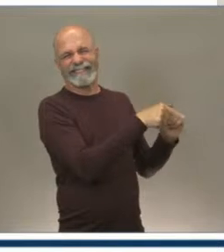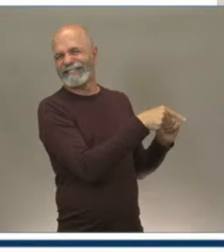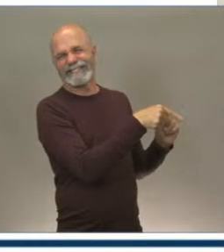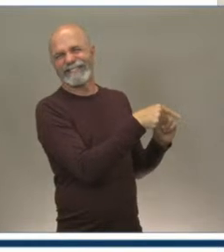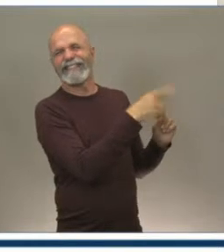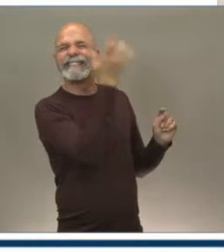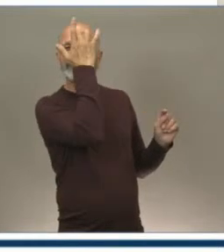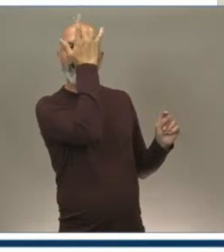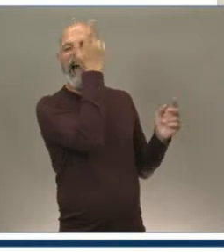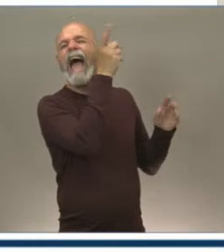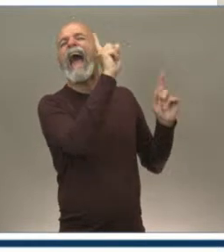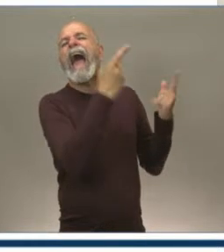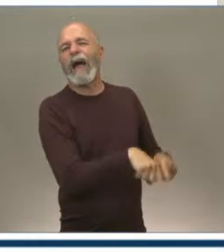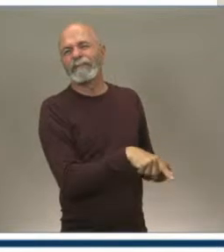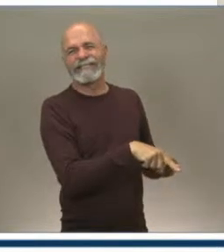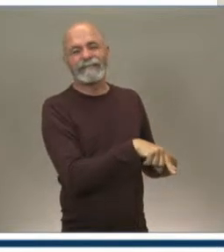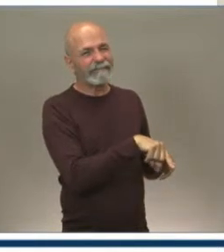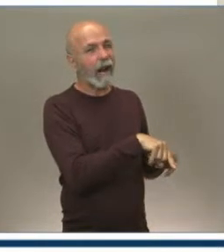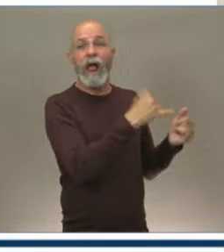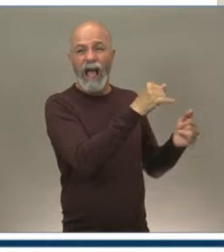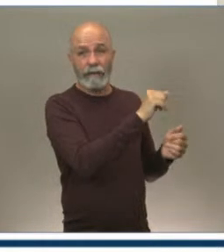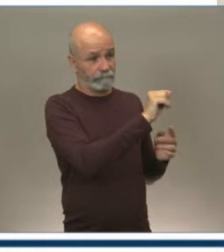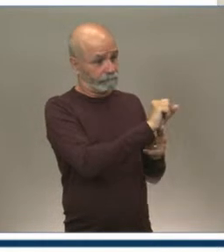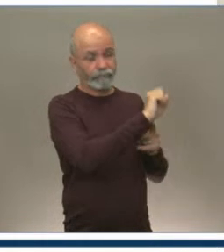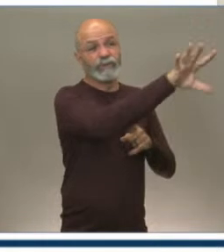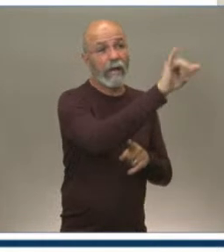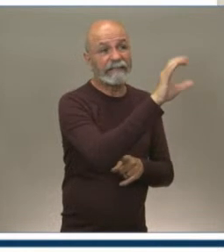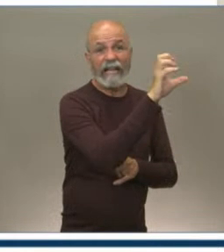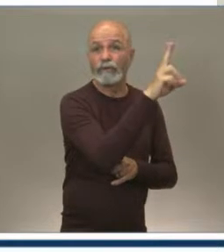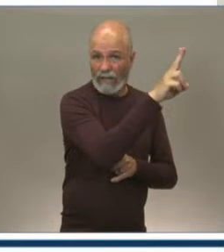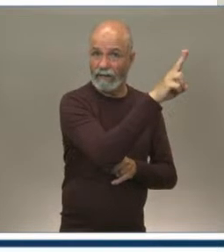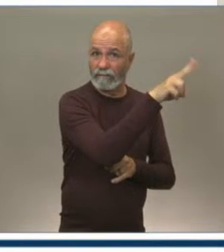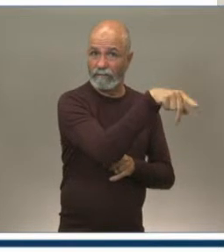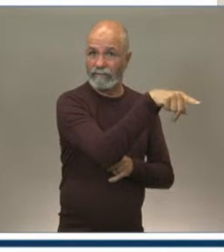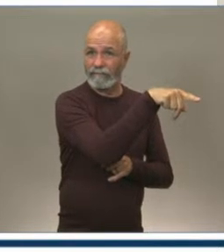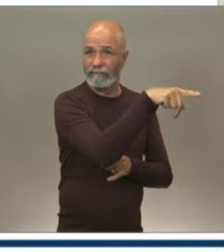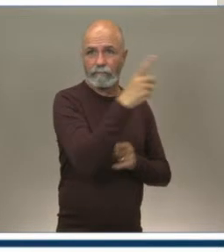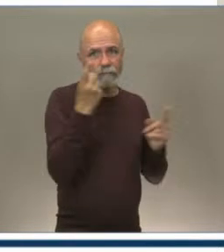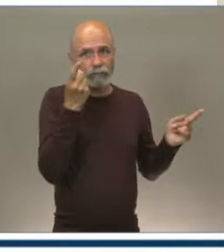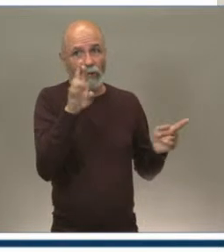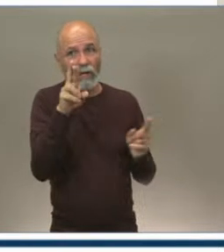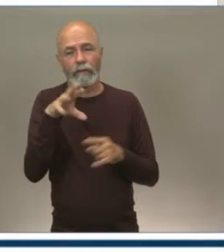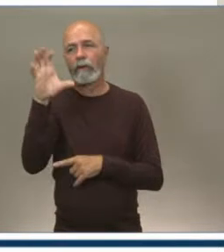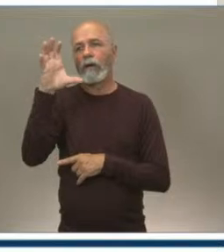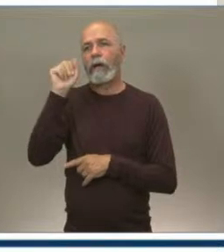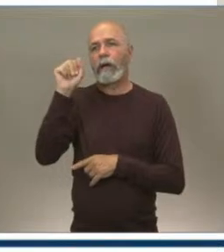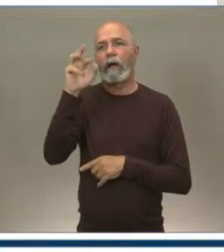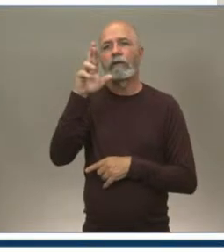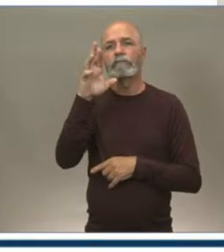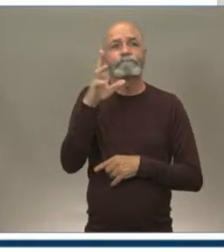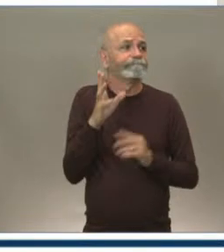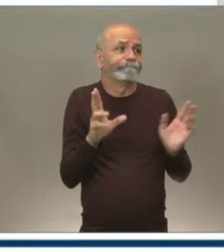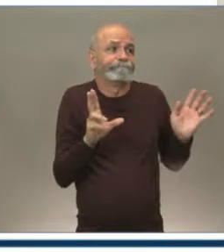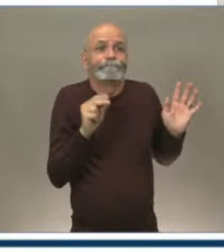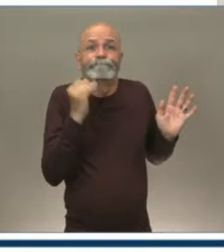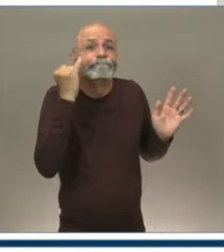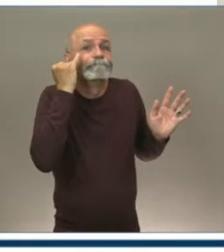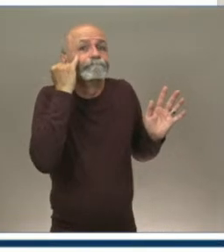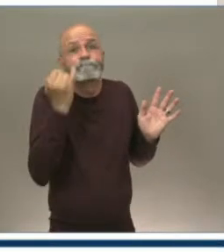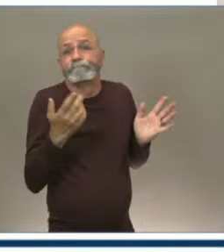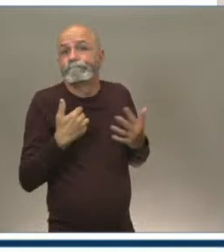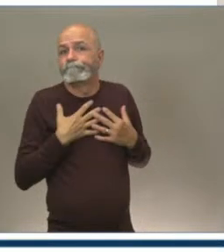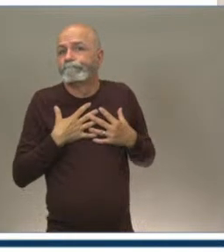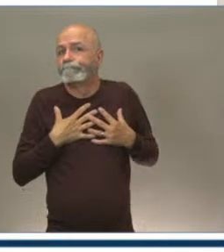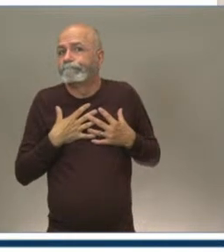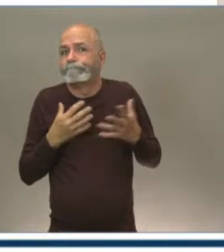Not to my knowledge. We'll move on to All Nova Scotia's Madeline Bissell. Thank you. Dr. Strang, I